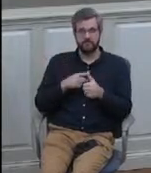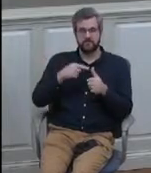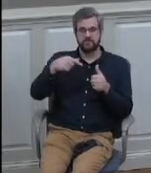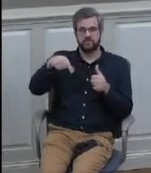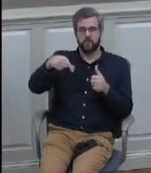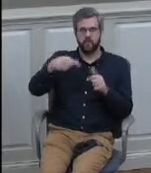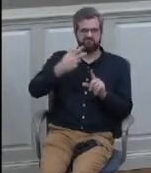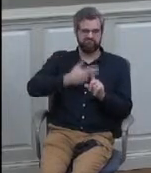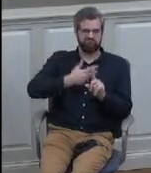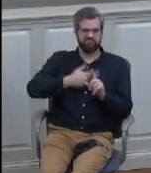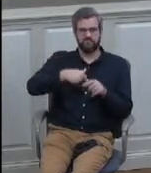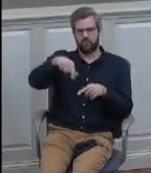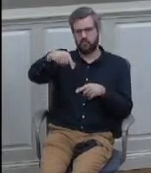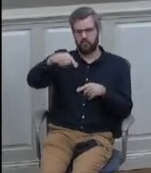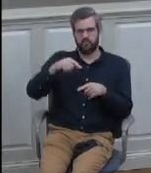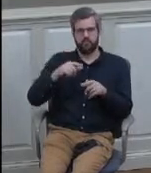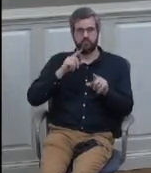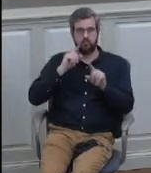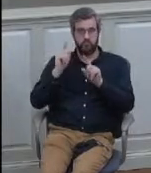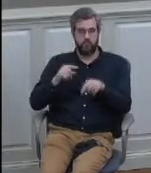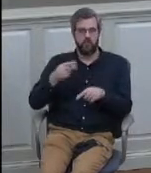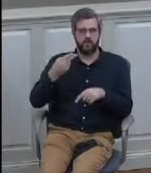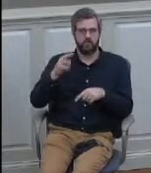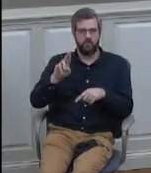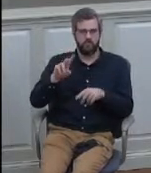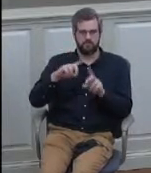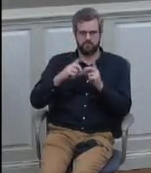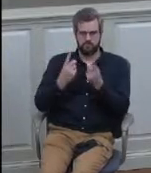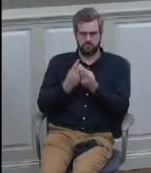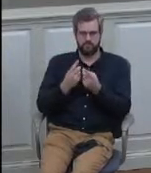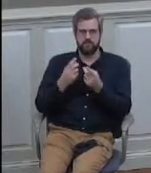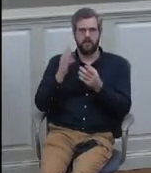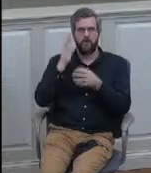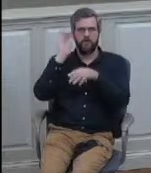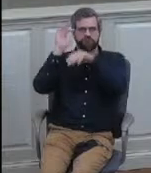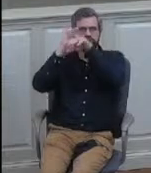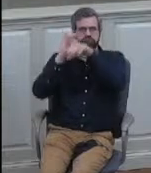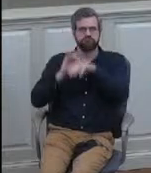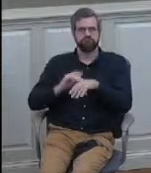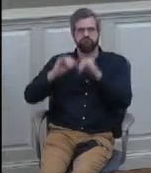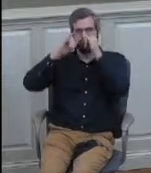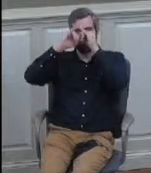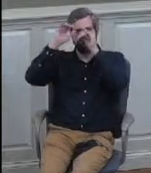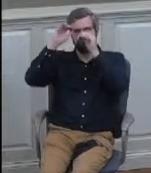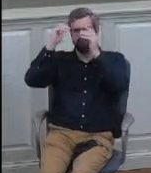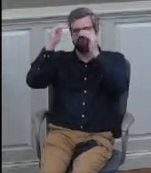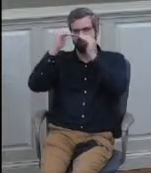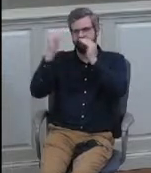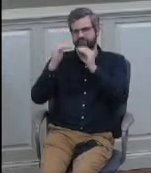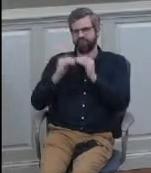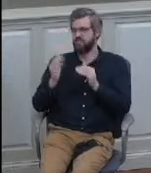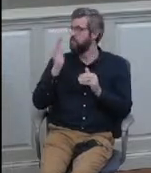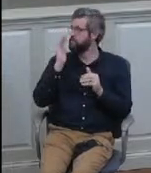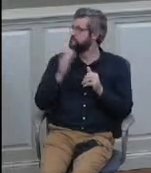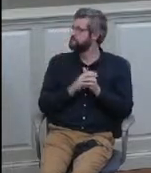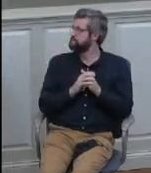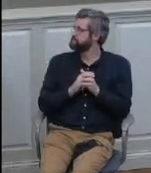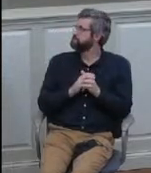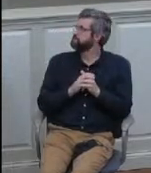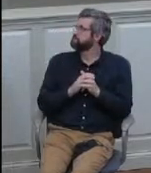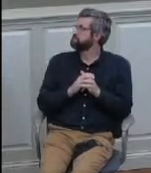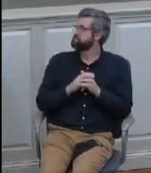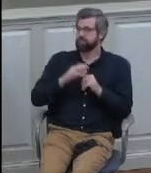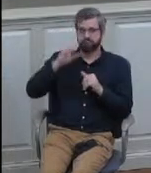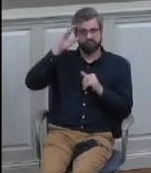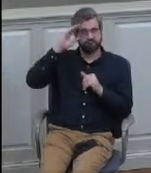report for really the HR department, and I'll go through some of the line items here. As we all know,